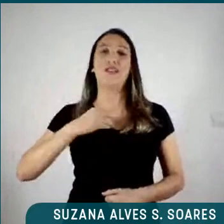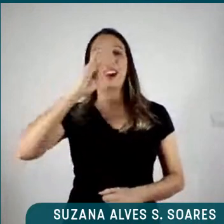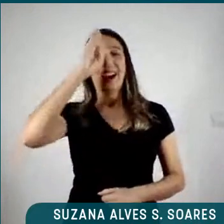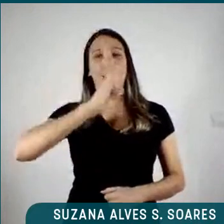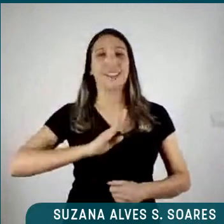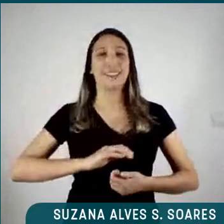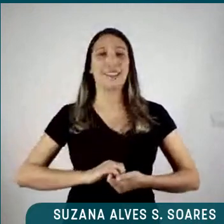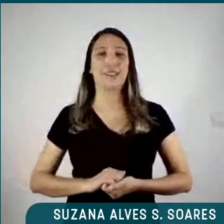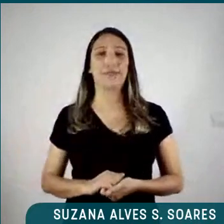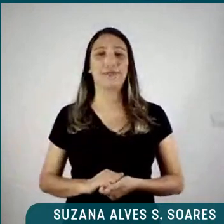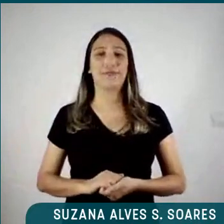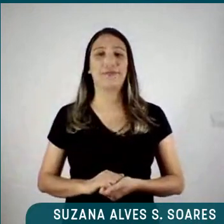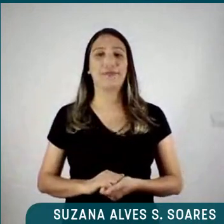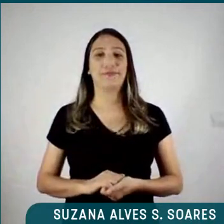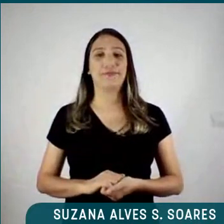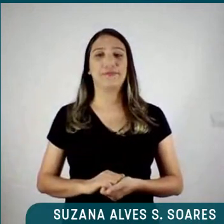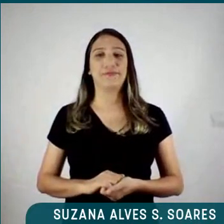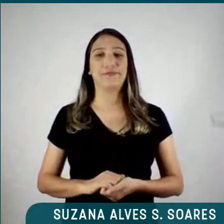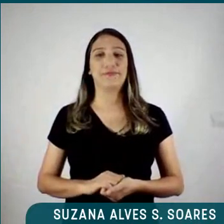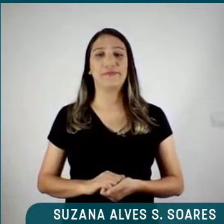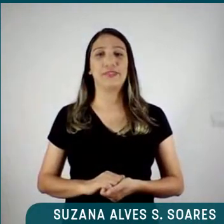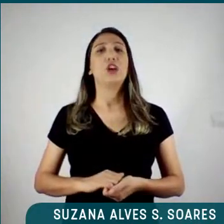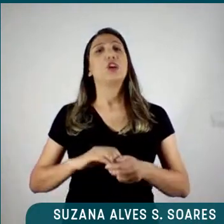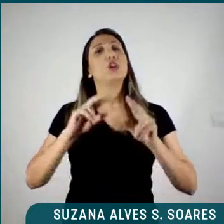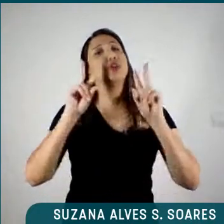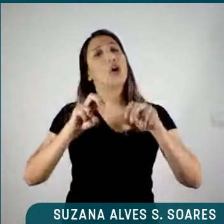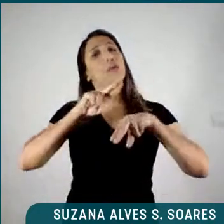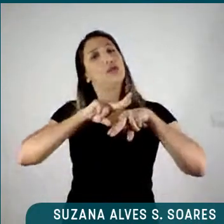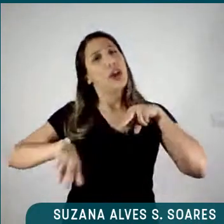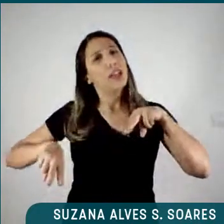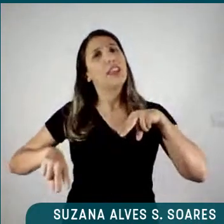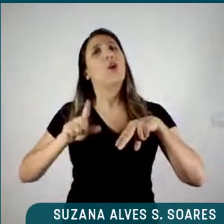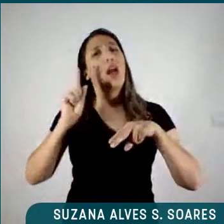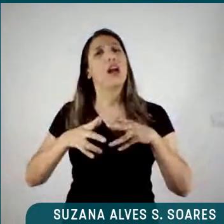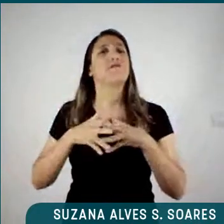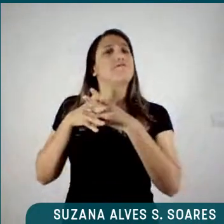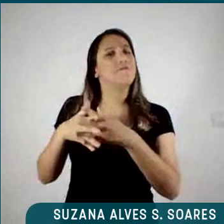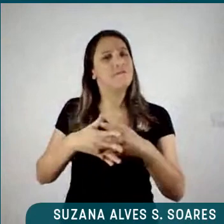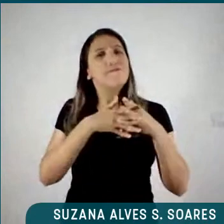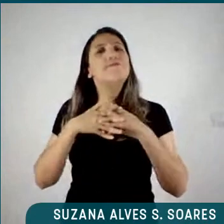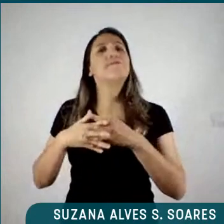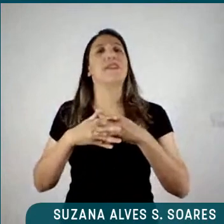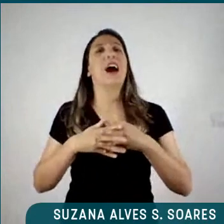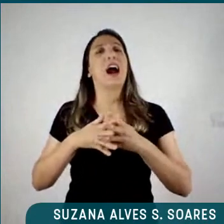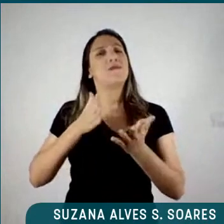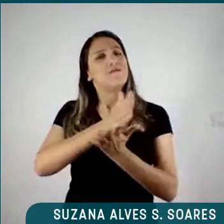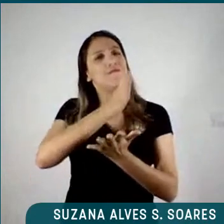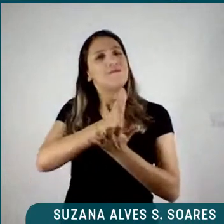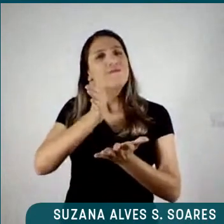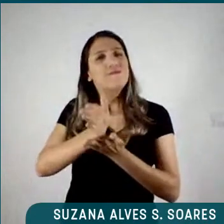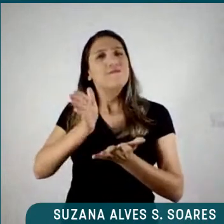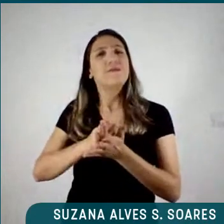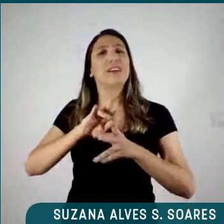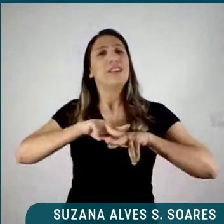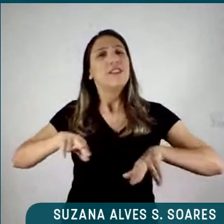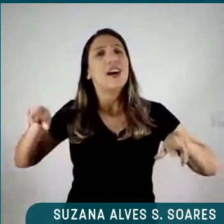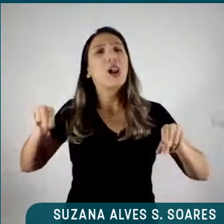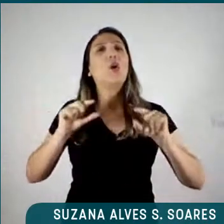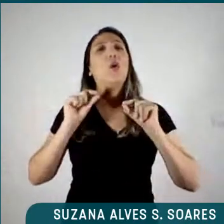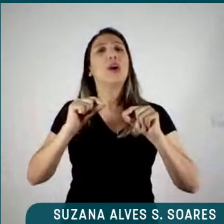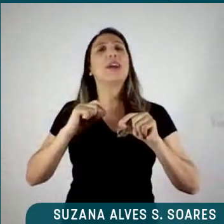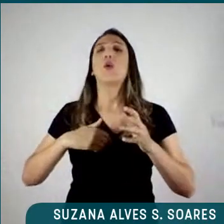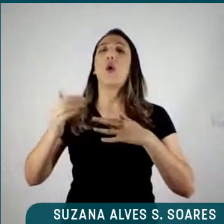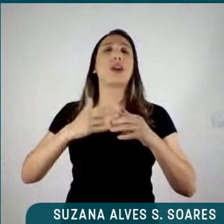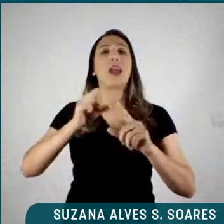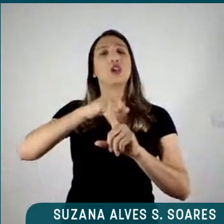broadcaster who is a sponsor as well, Estadão. They are giving us the opportunity to broadcast this event for the